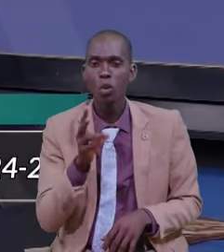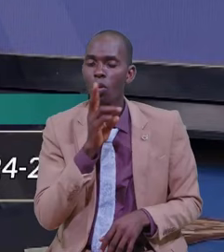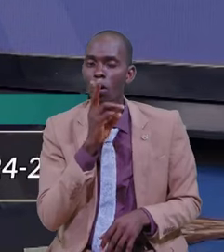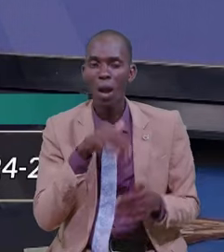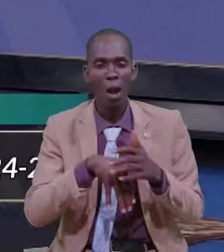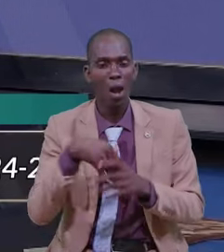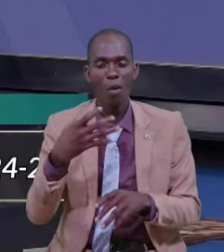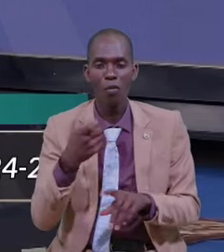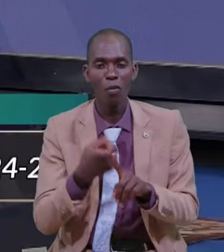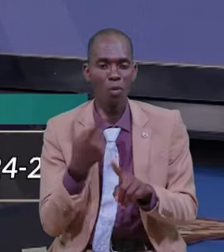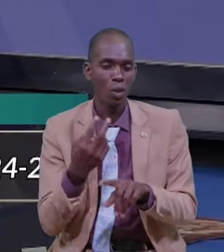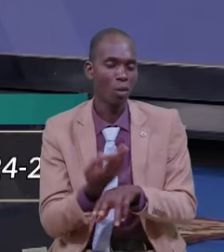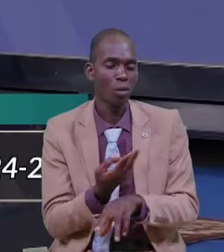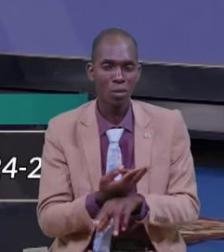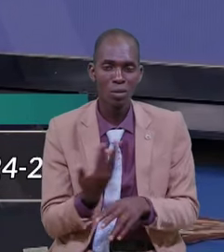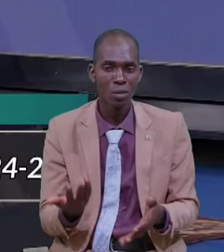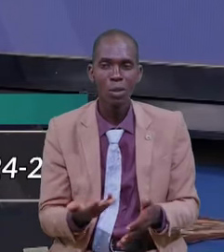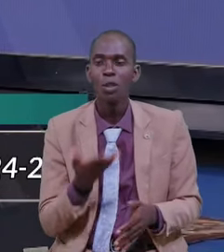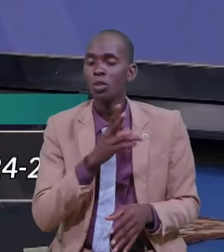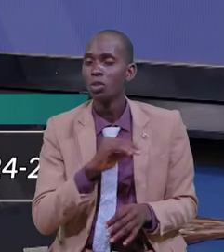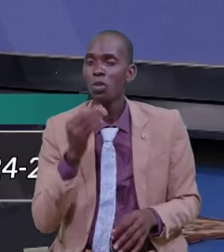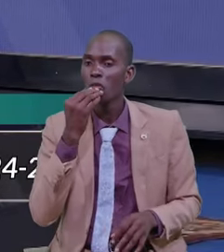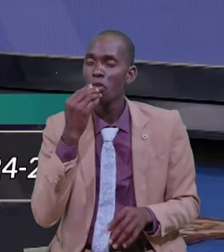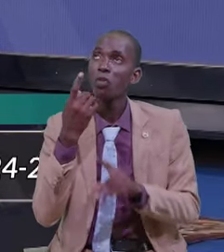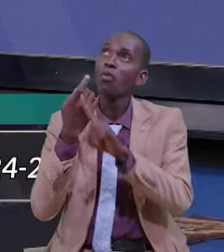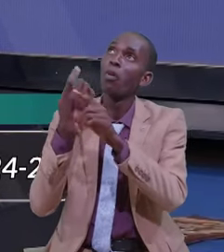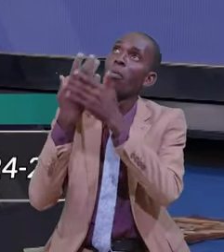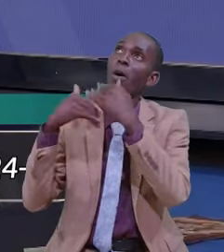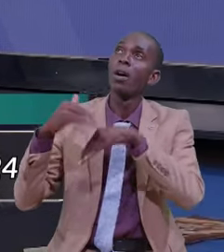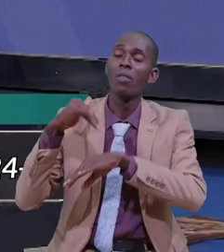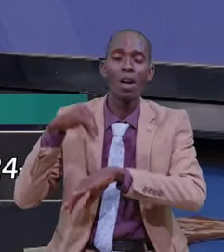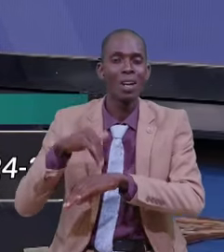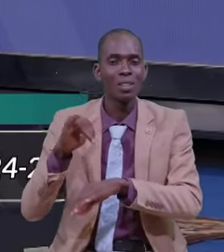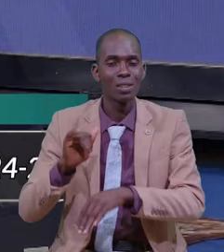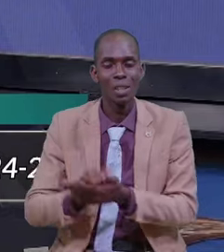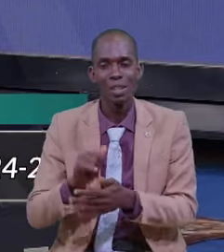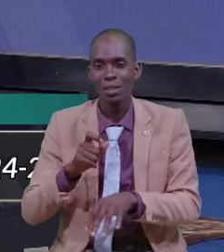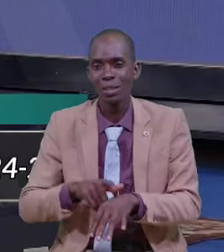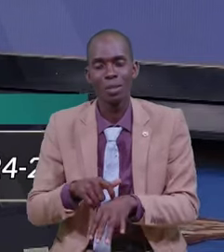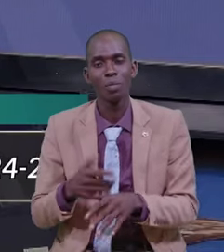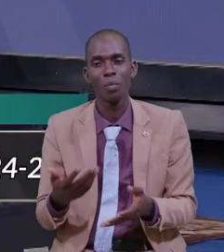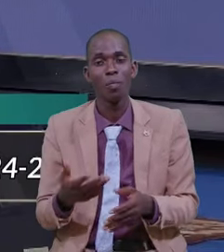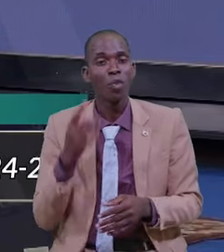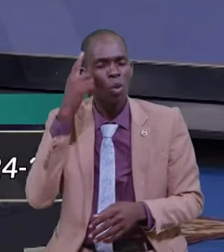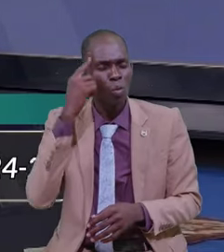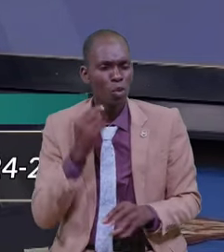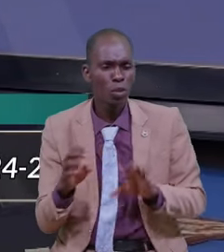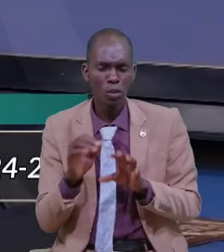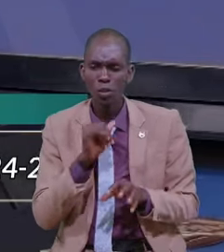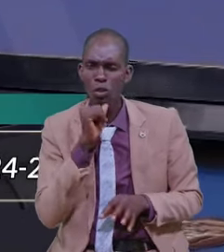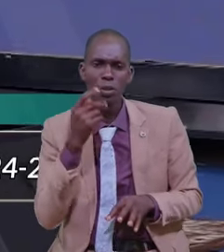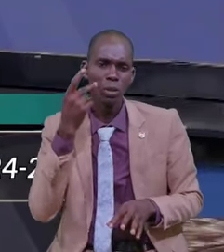time, there was no food coming from heaven for anybody. Moses did not see that, but he